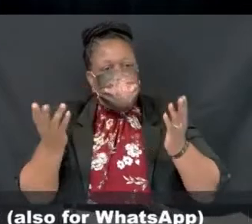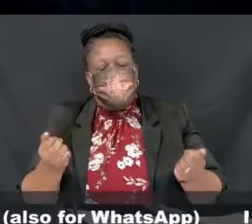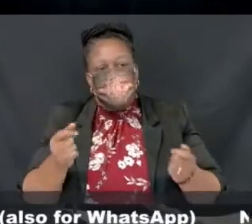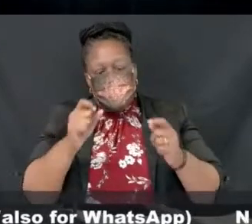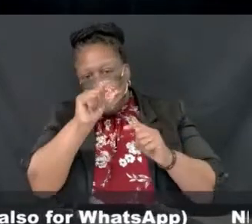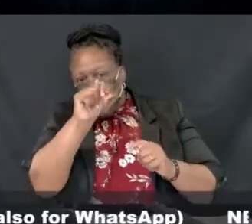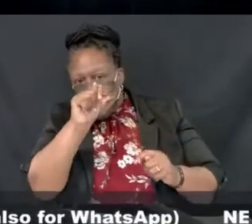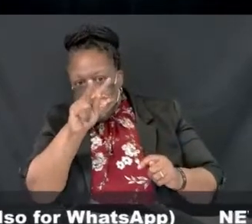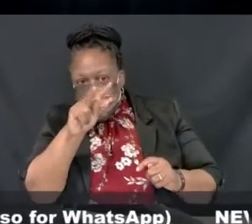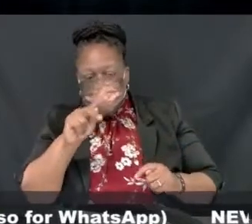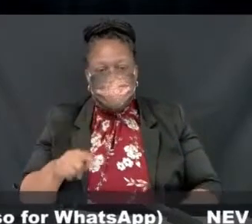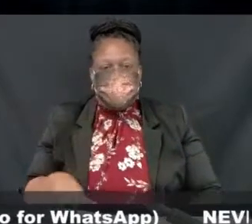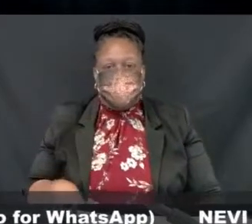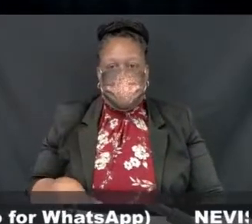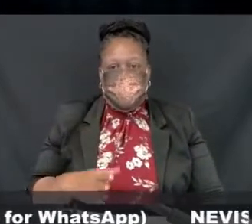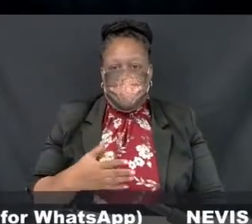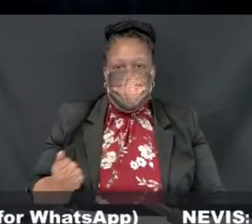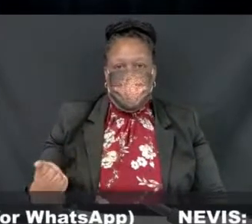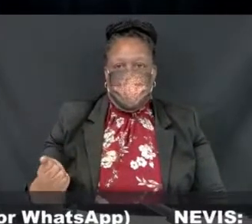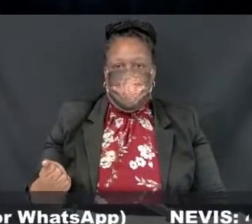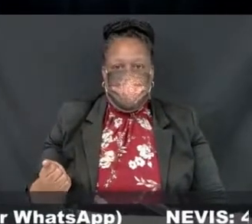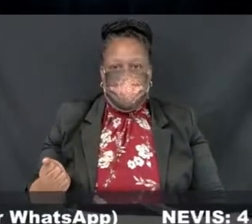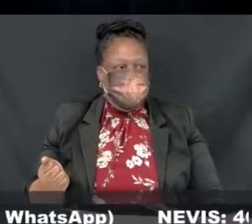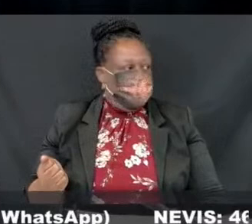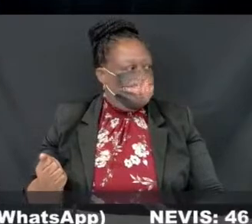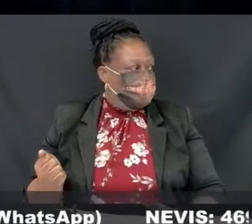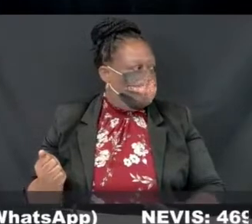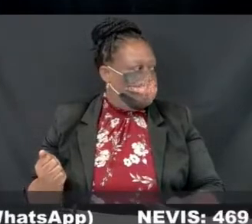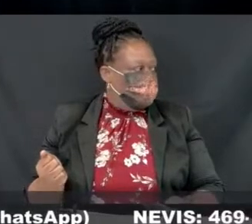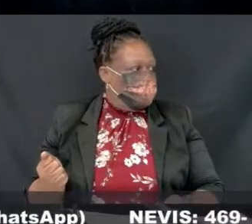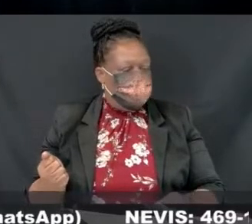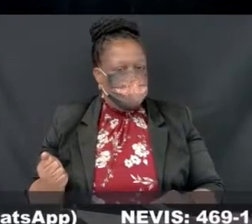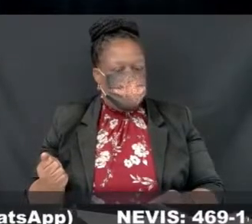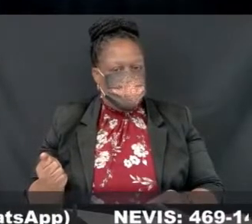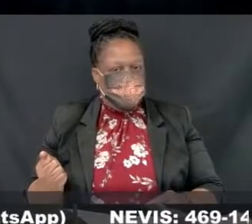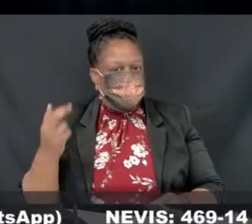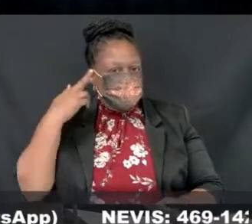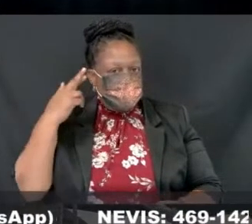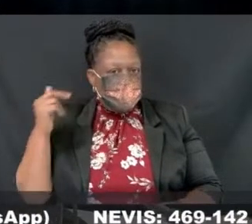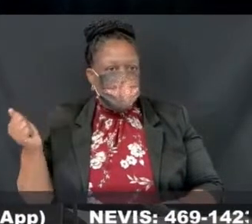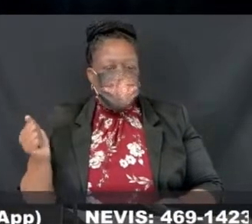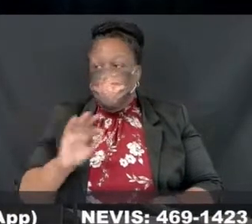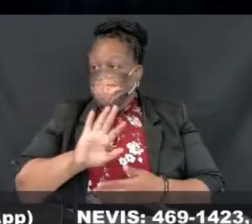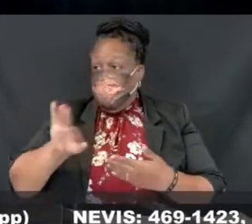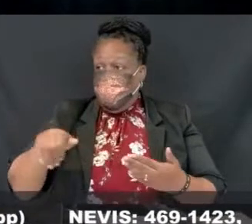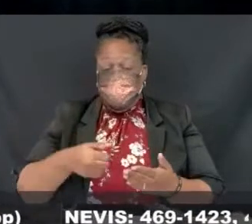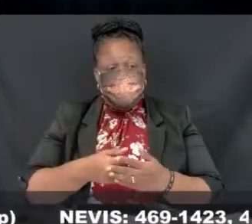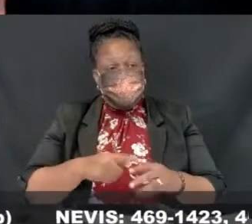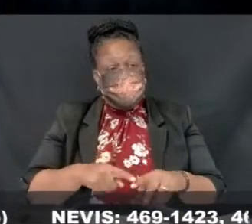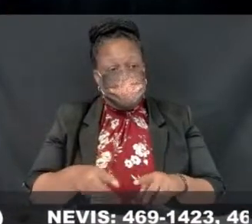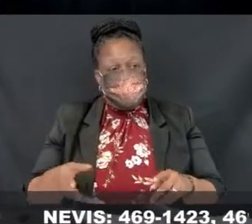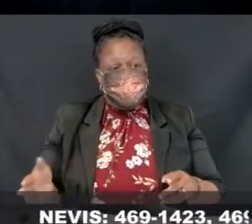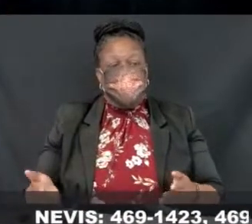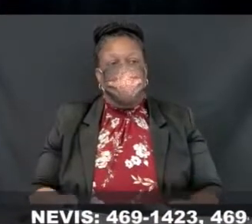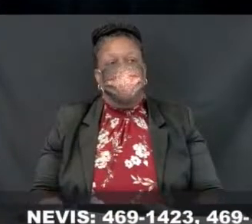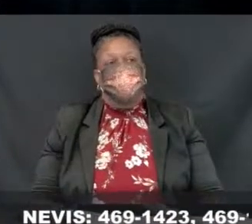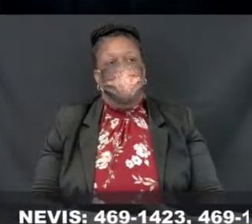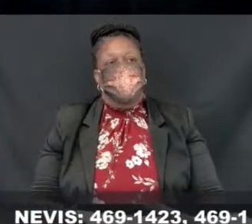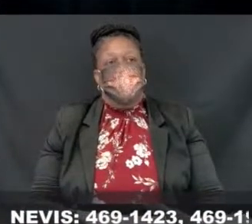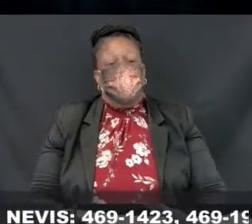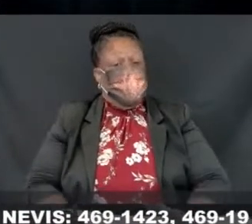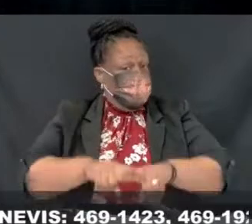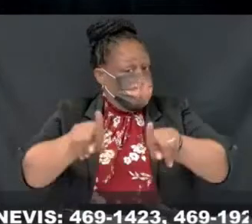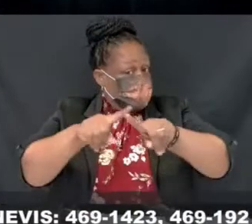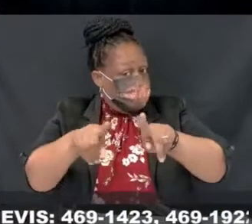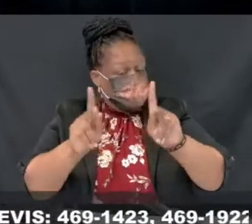changed and transpired, everything with the technology and the presentation, was when we started that all-of-society approach, when we had different